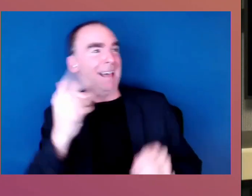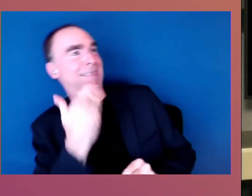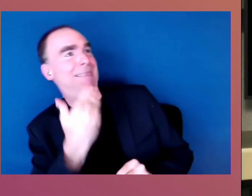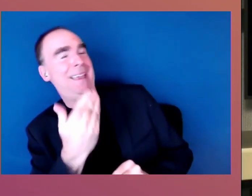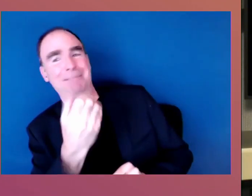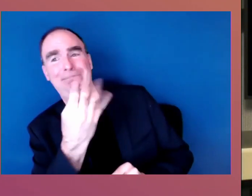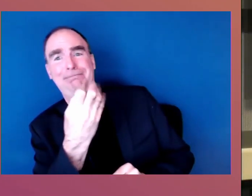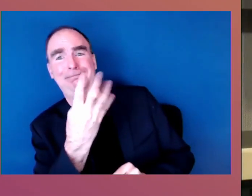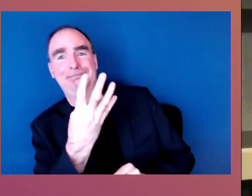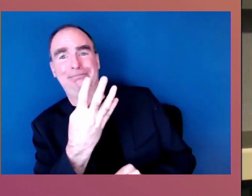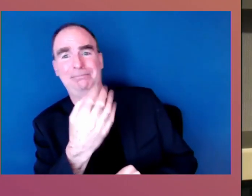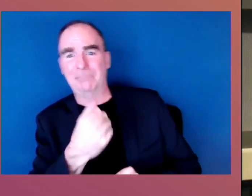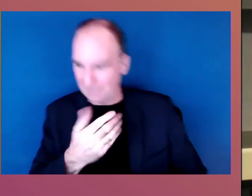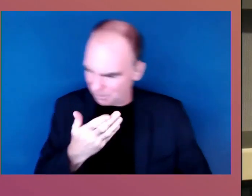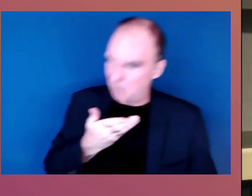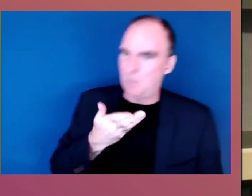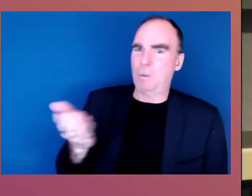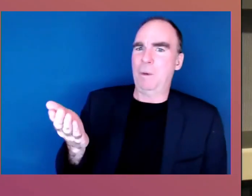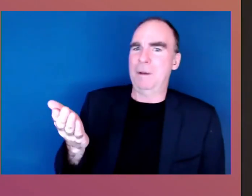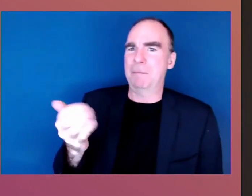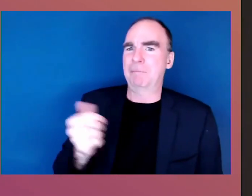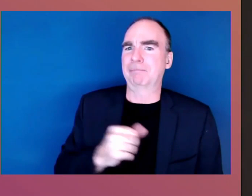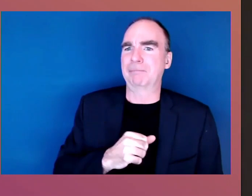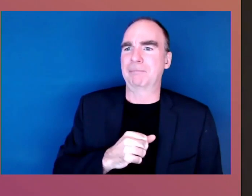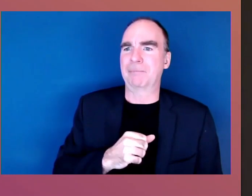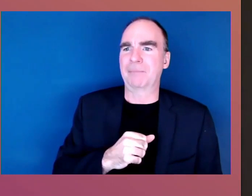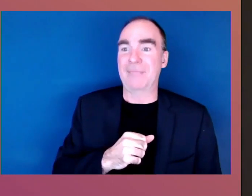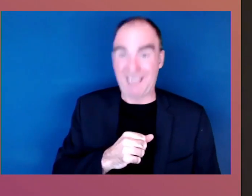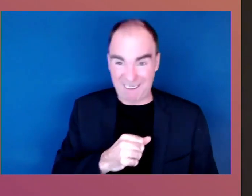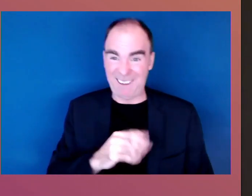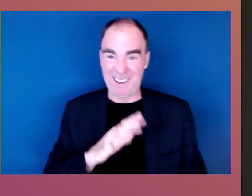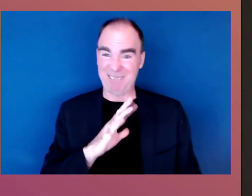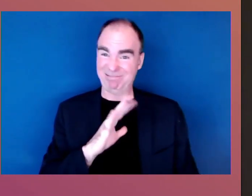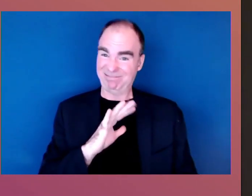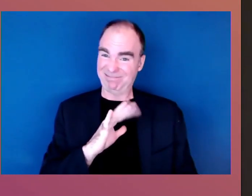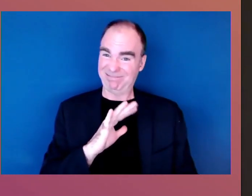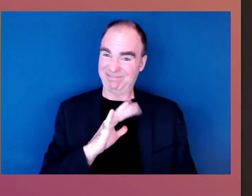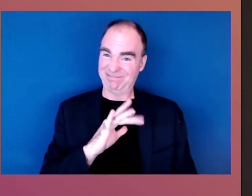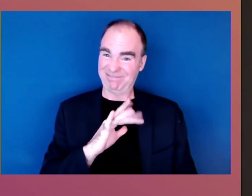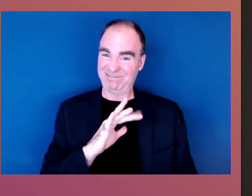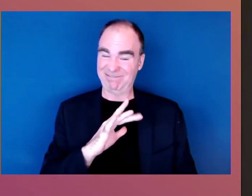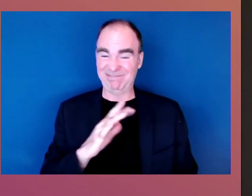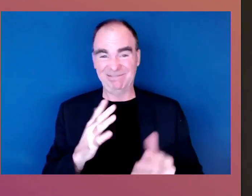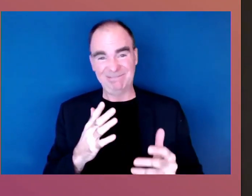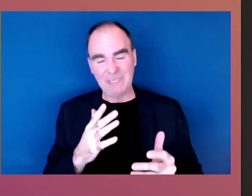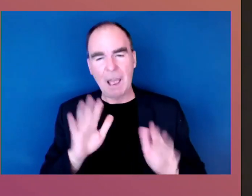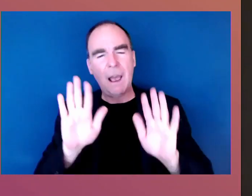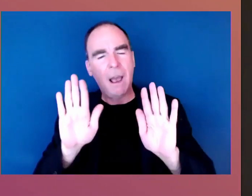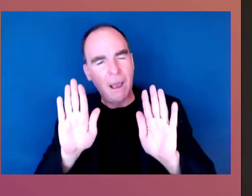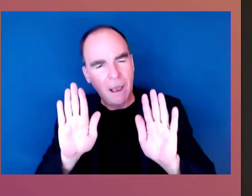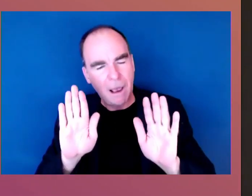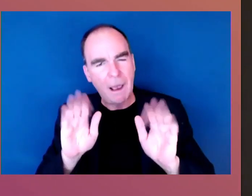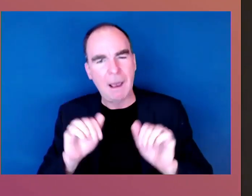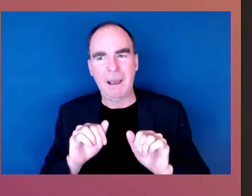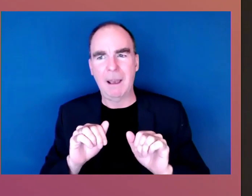welcome. So, it's pretty good, right? But it's still, it's not the